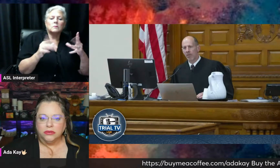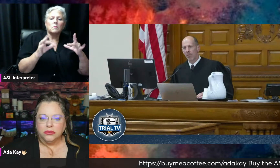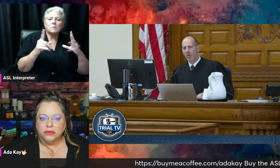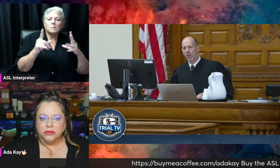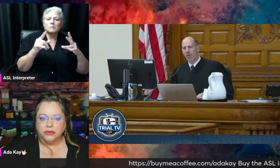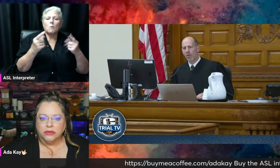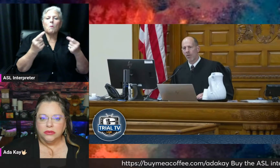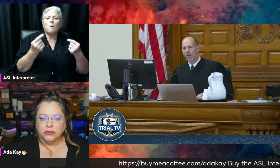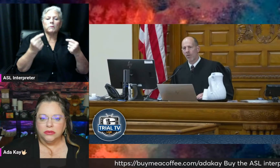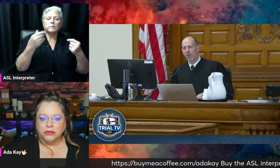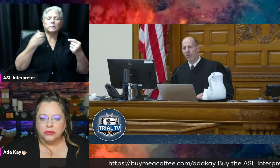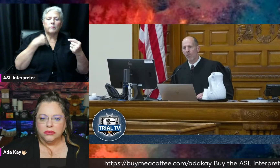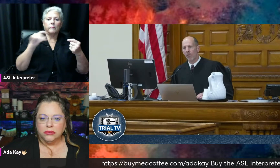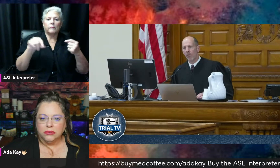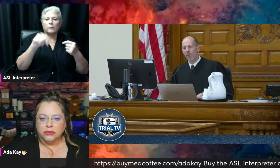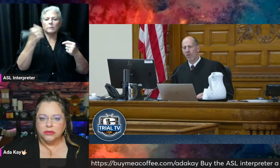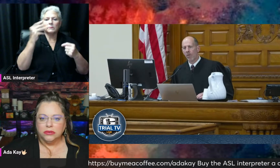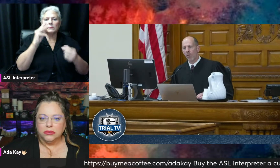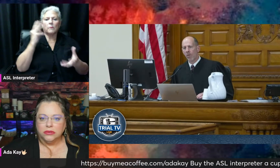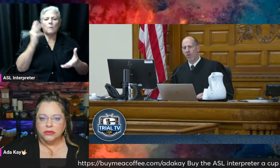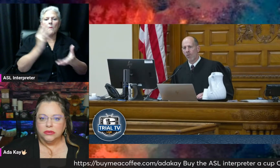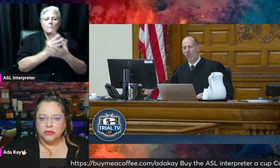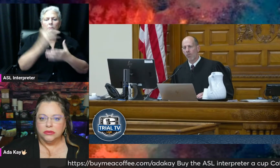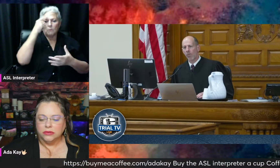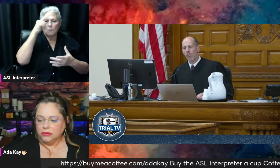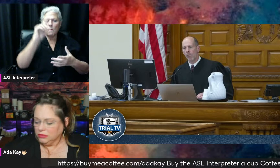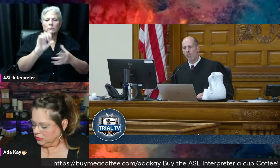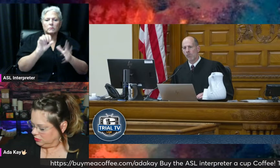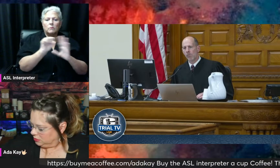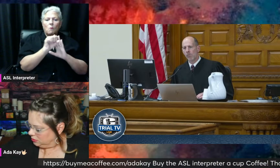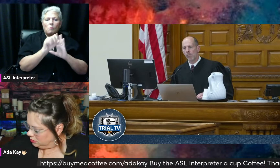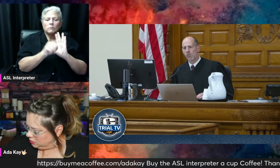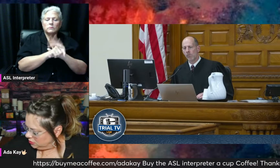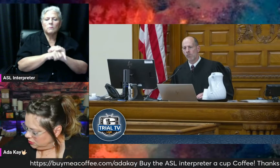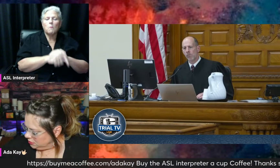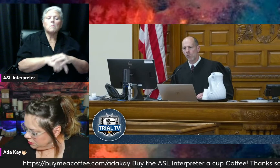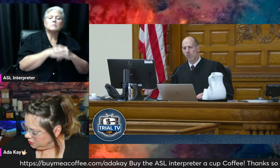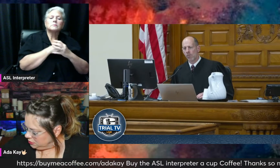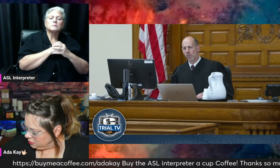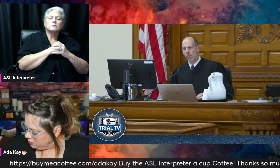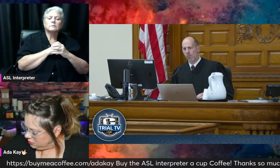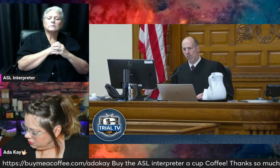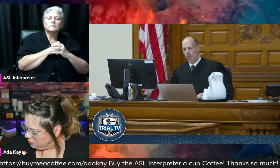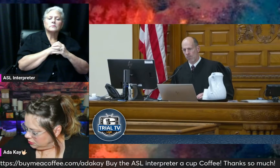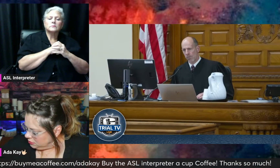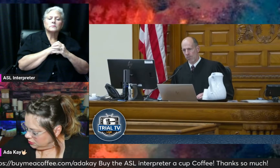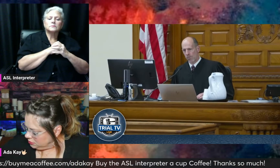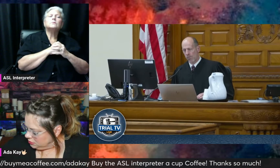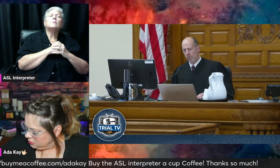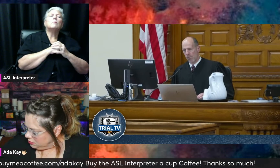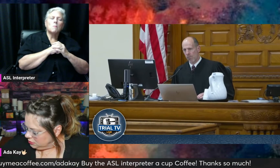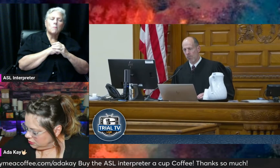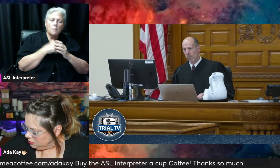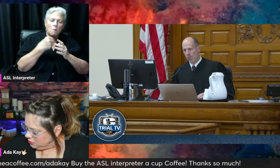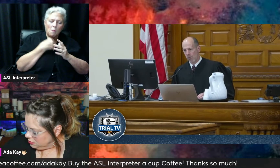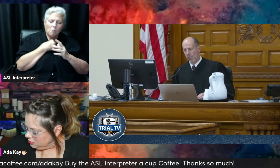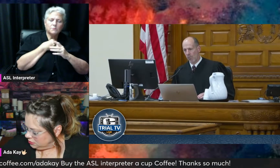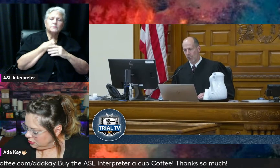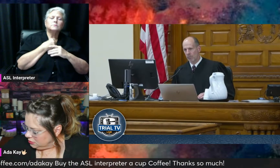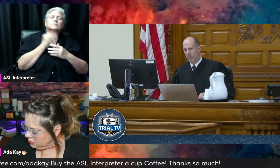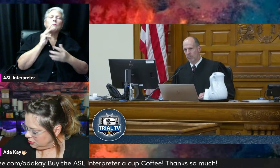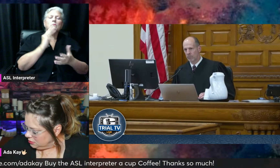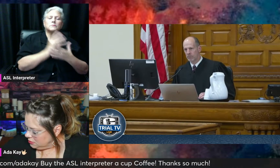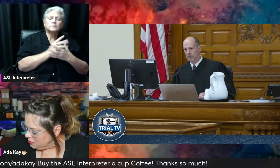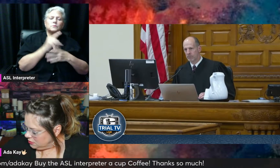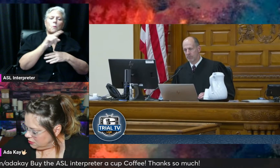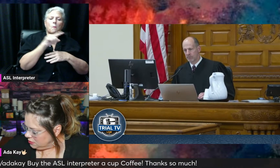state? Yes, we have Gage Claybaugh, and that we've done by Zoom, and we've recorded it because he